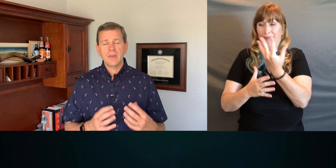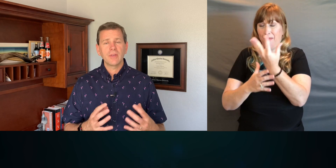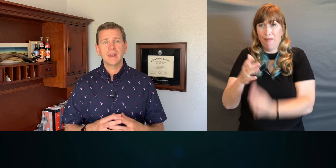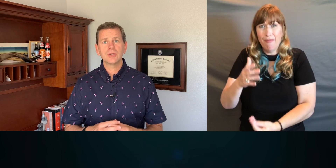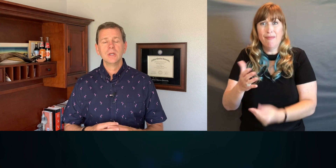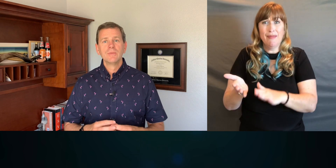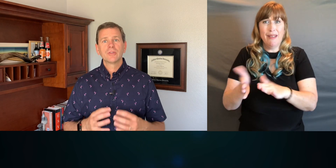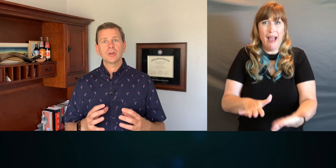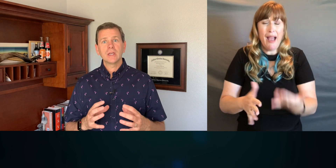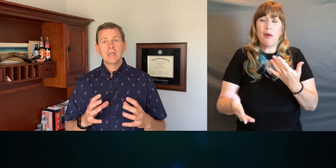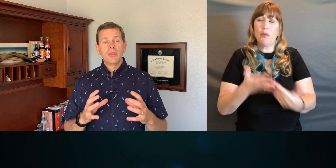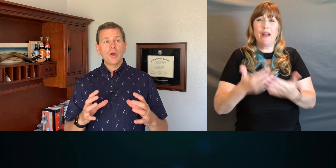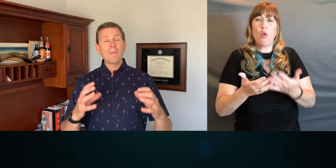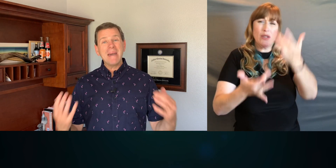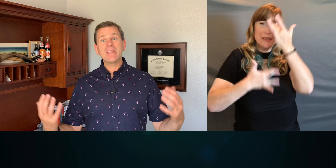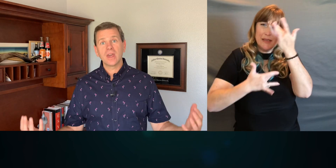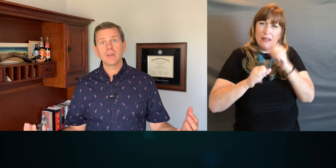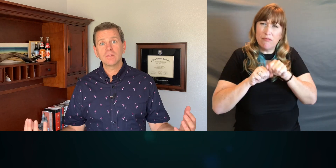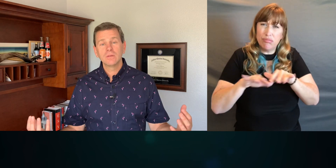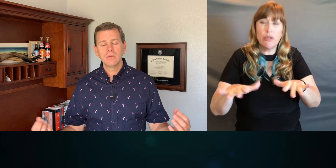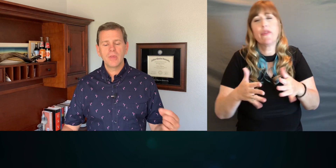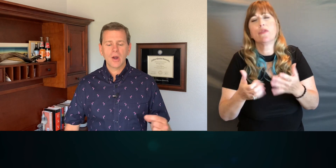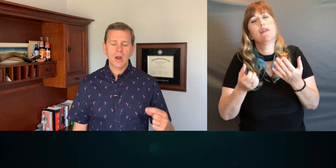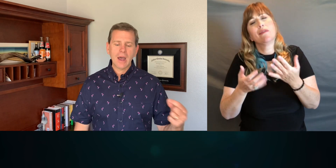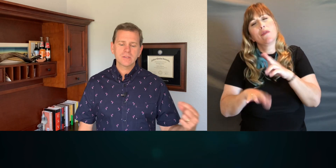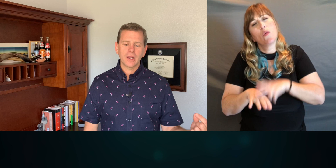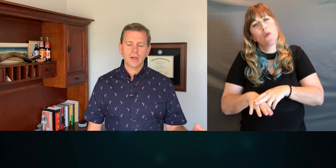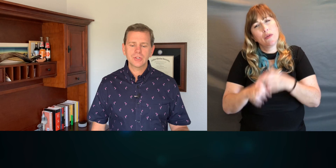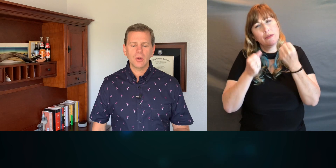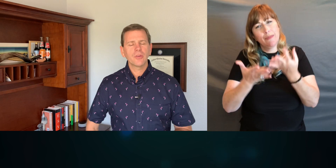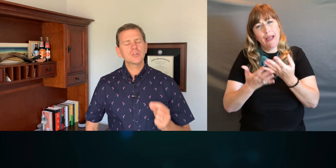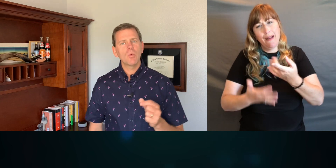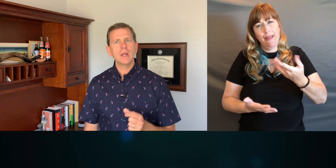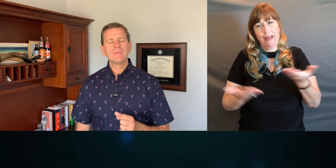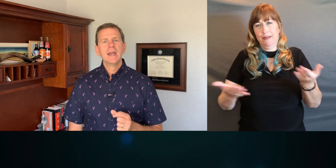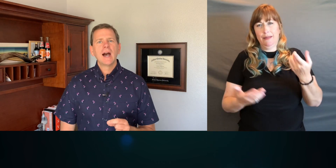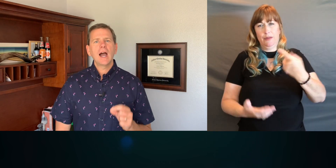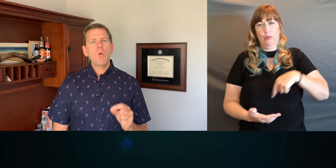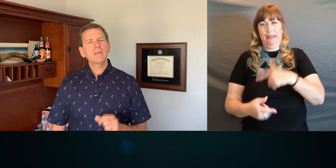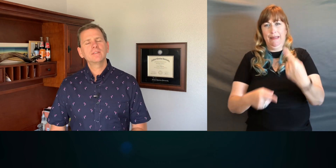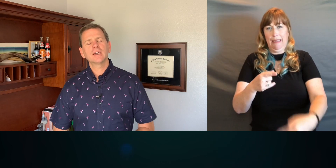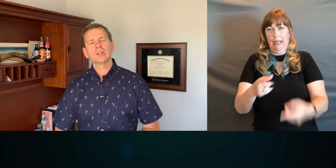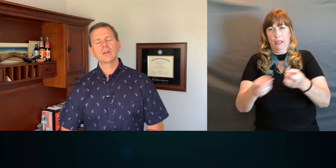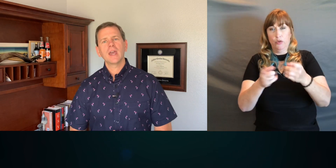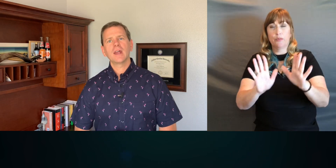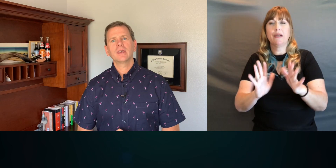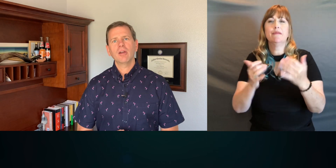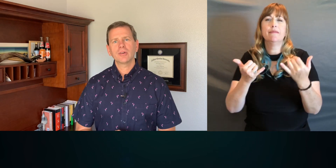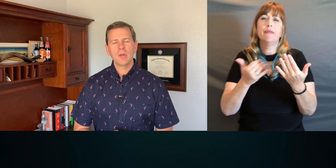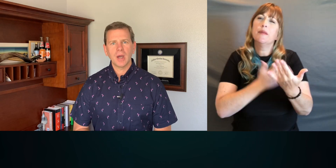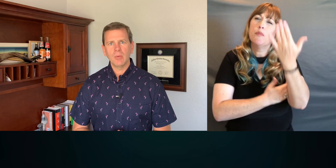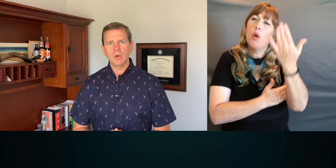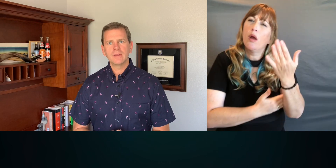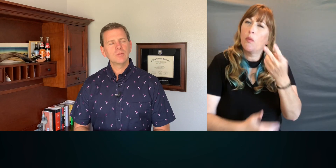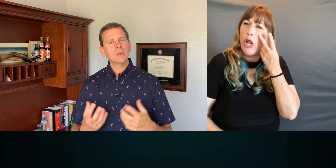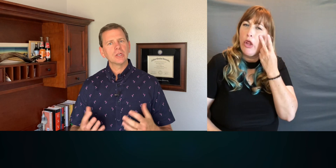or things of that nature. Certainly, there are many things that are outside our control. And so this morning, I want us to take a look at a character